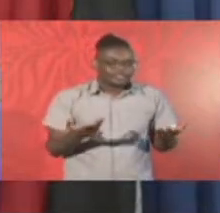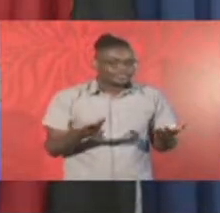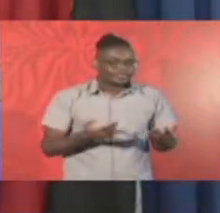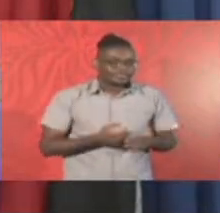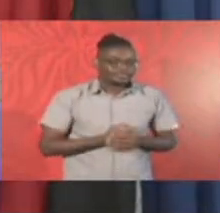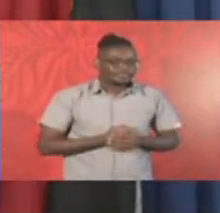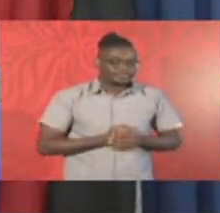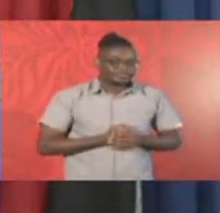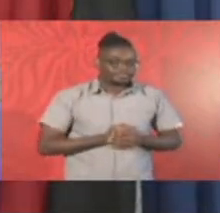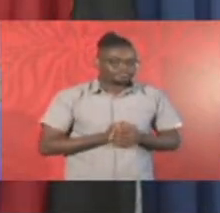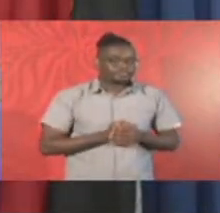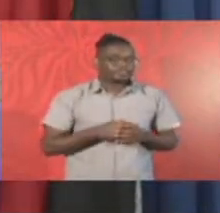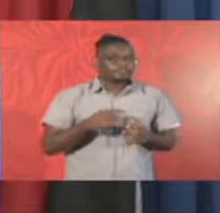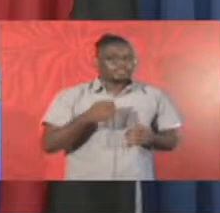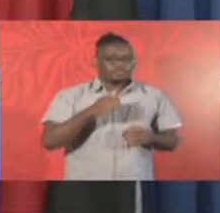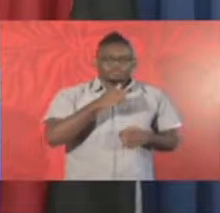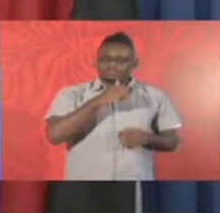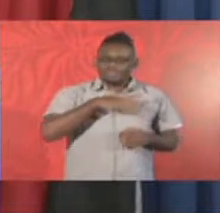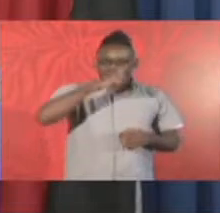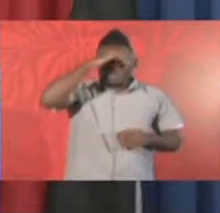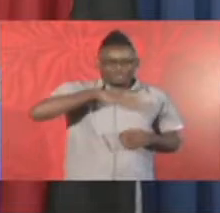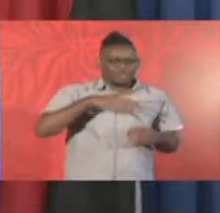Ladies and gentlemen, what can I say?